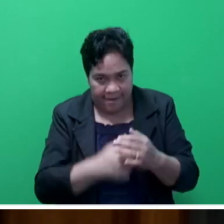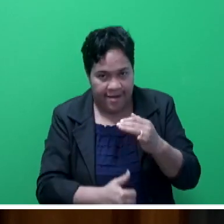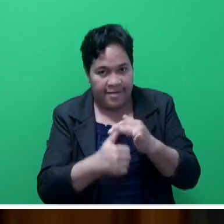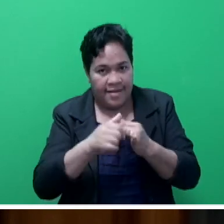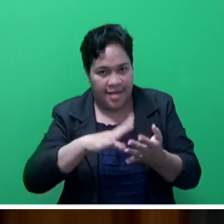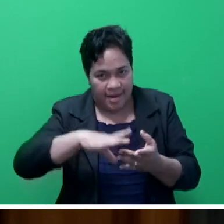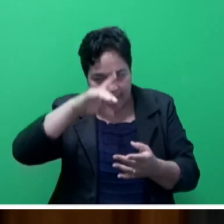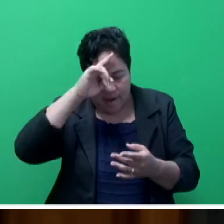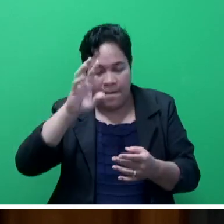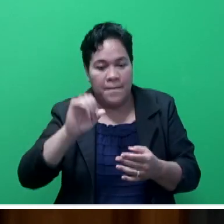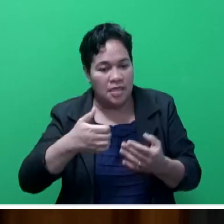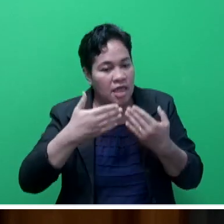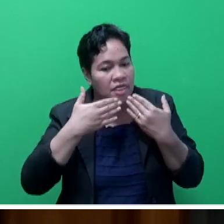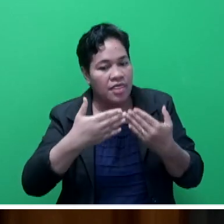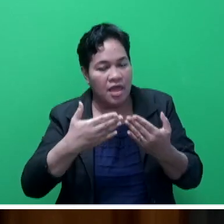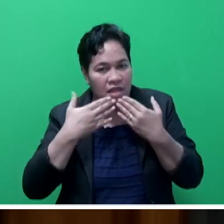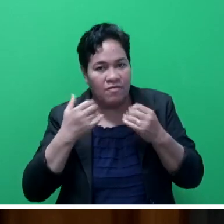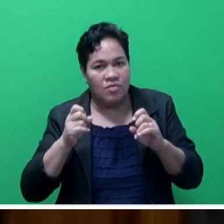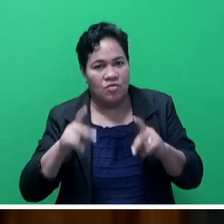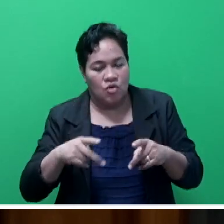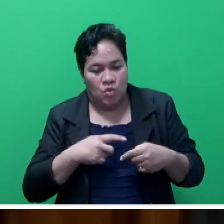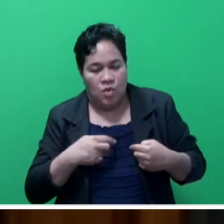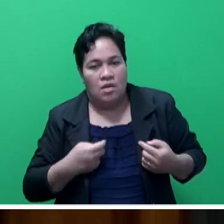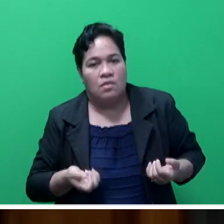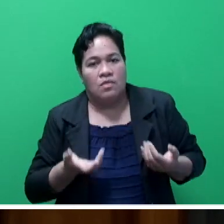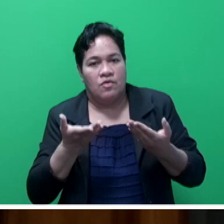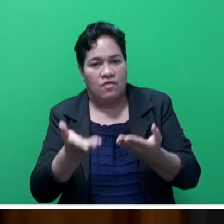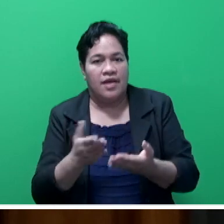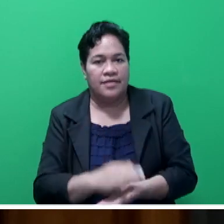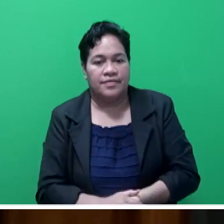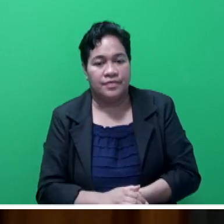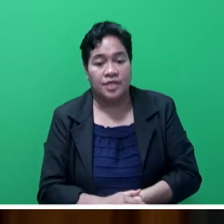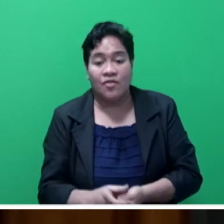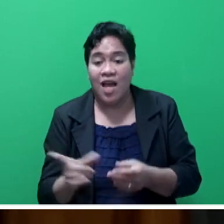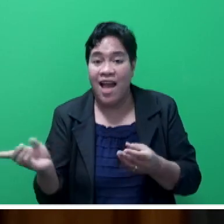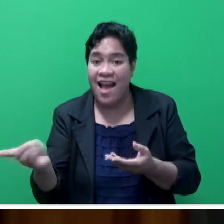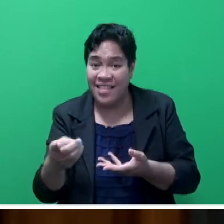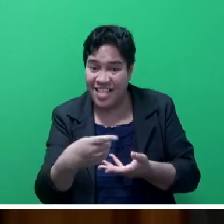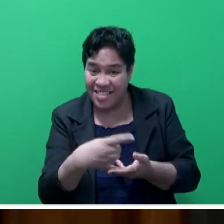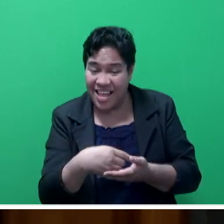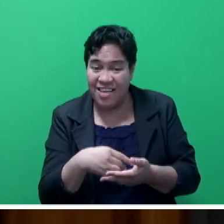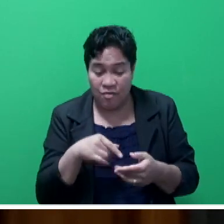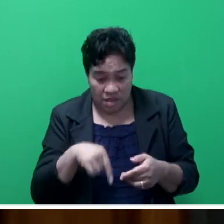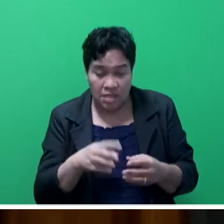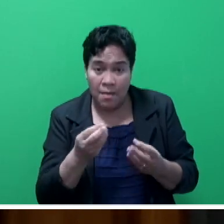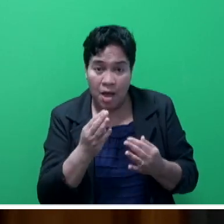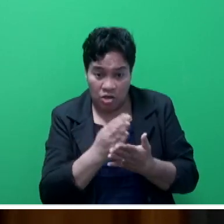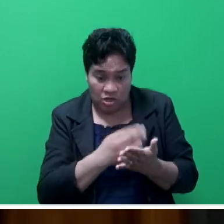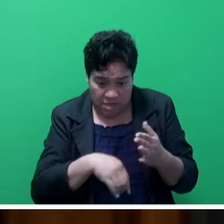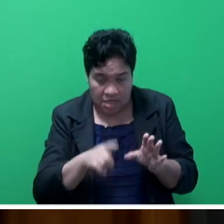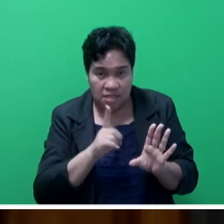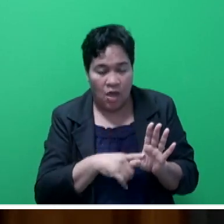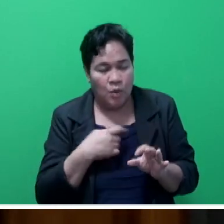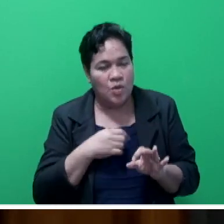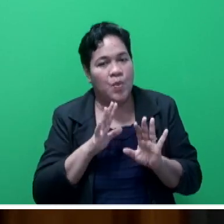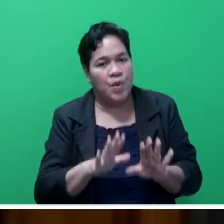and must be thankful for the opportunities that we provide there. In terms of additional data, we still have, for this budget year, we are still awaiting